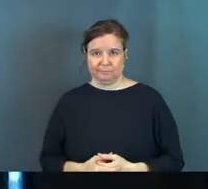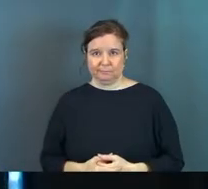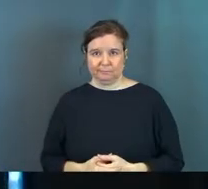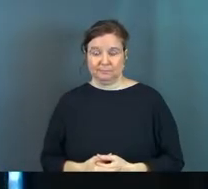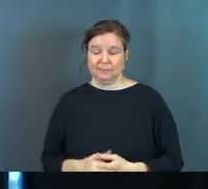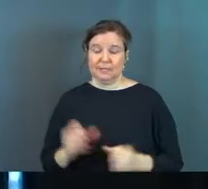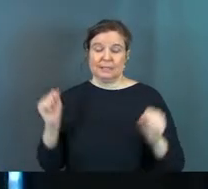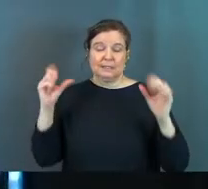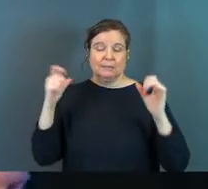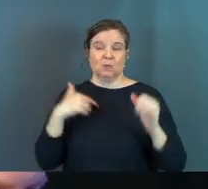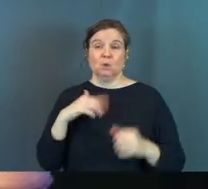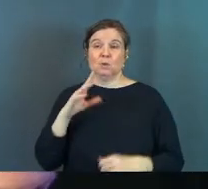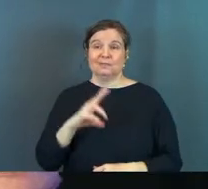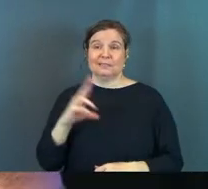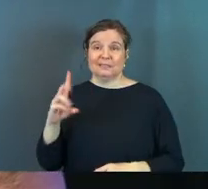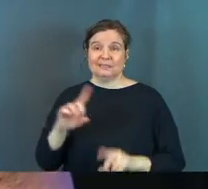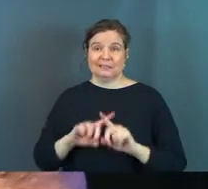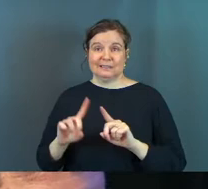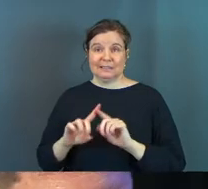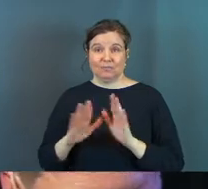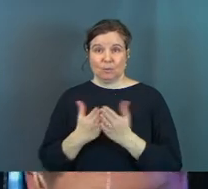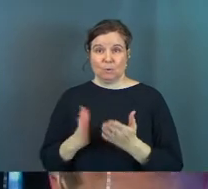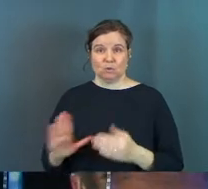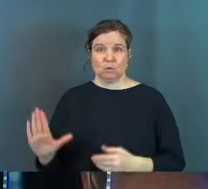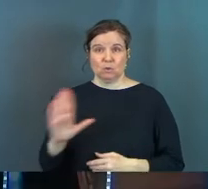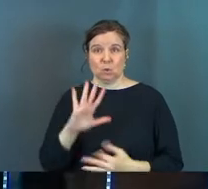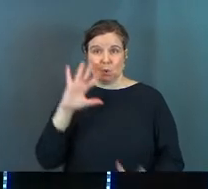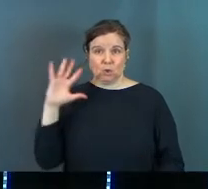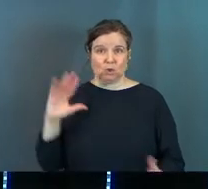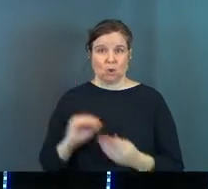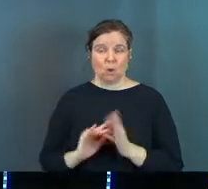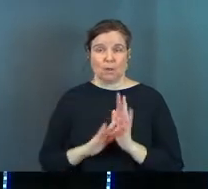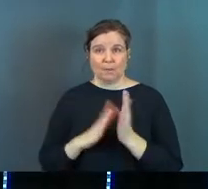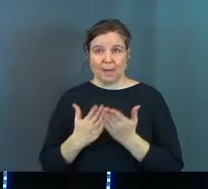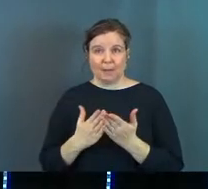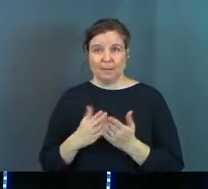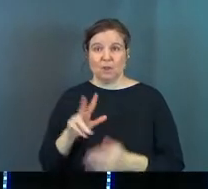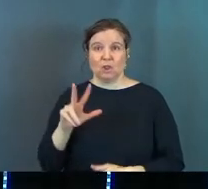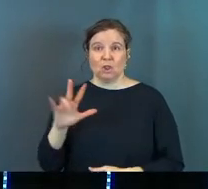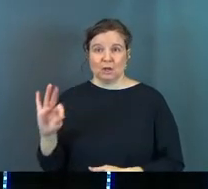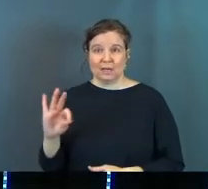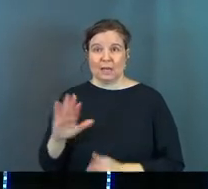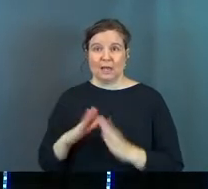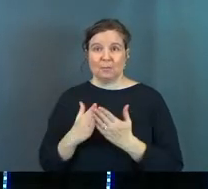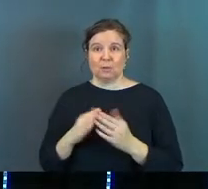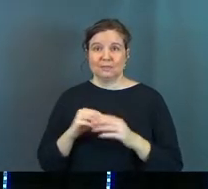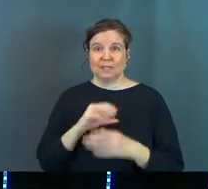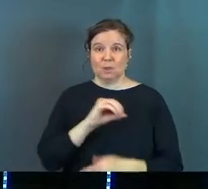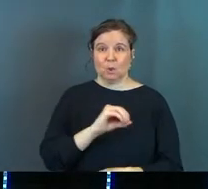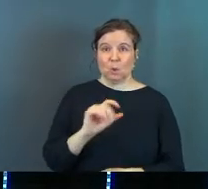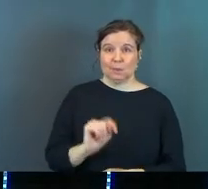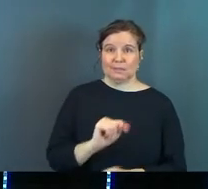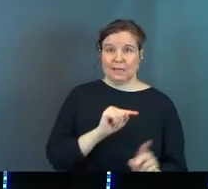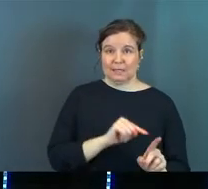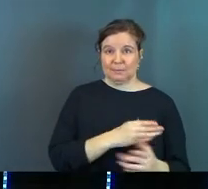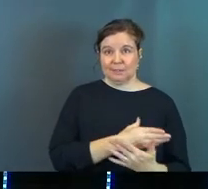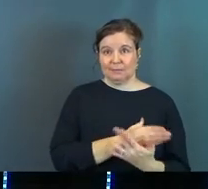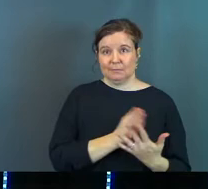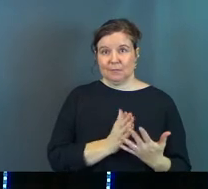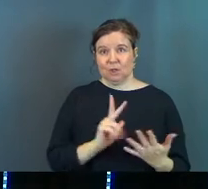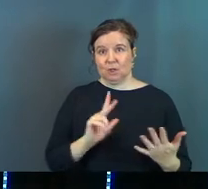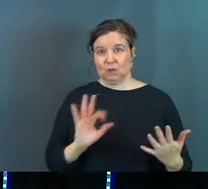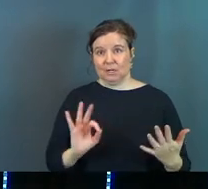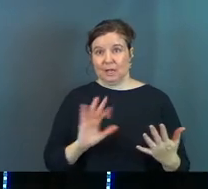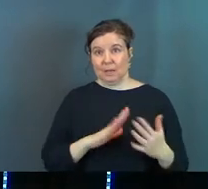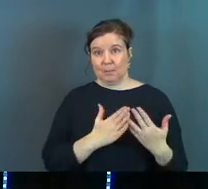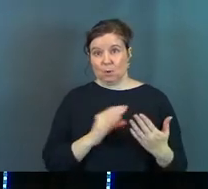It's amazing to me. So there's 66 books in your total Bible. There are 39 books in the Old Testament. Out of the 39